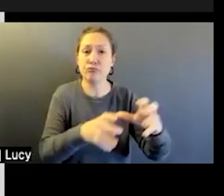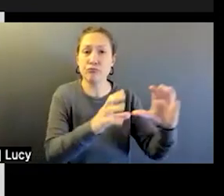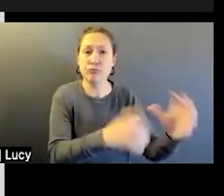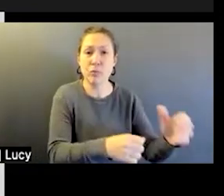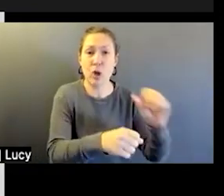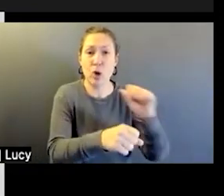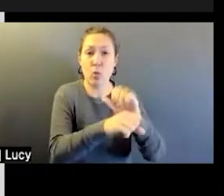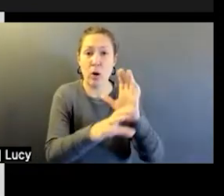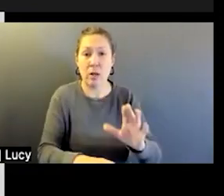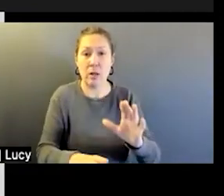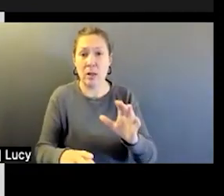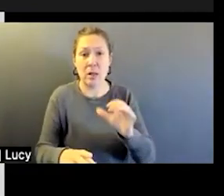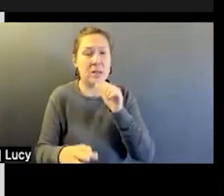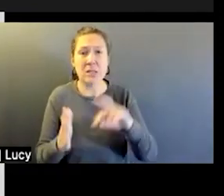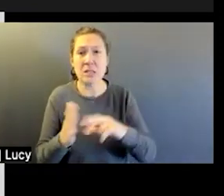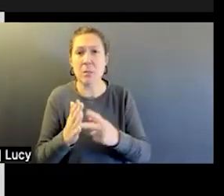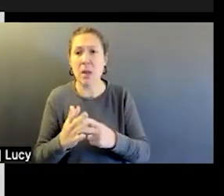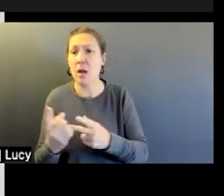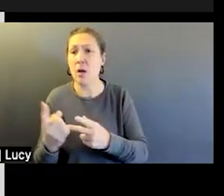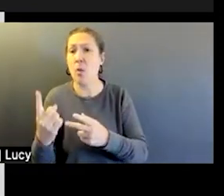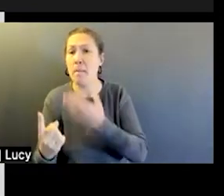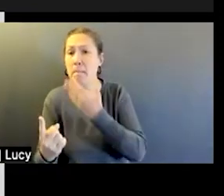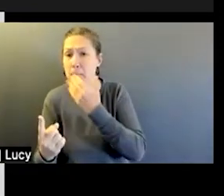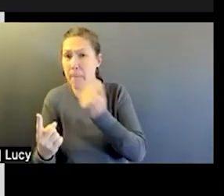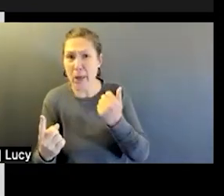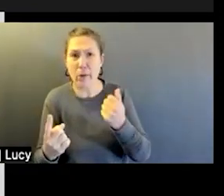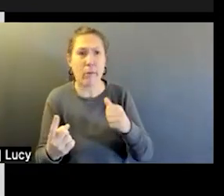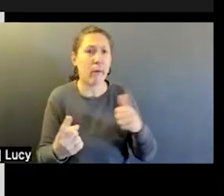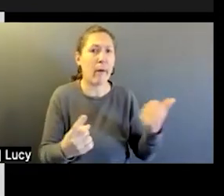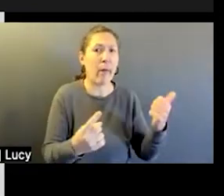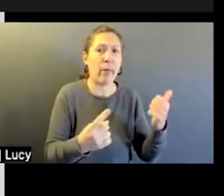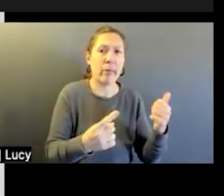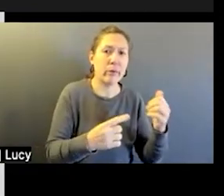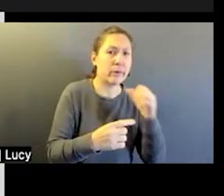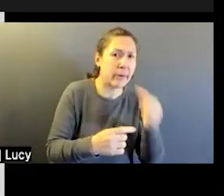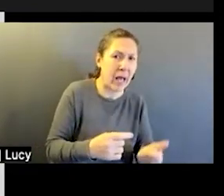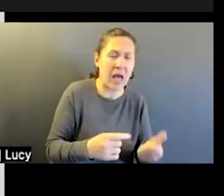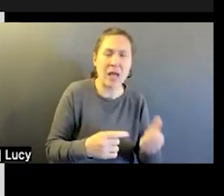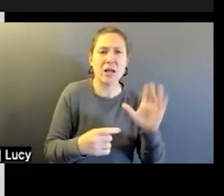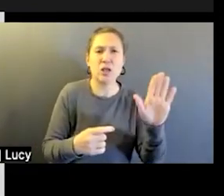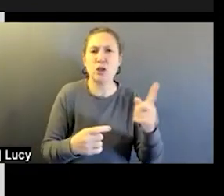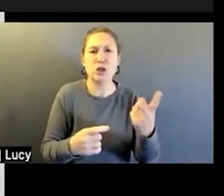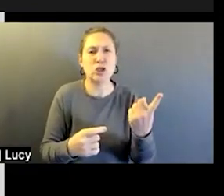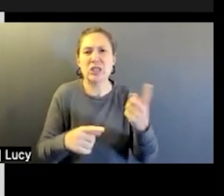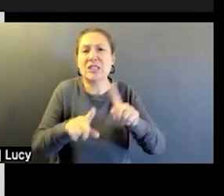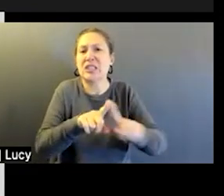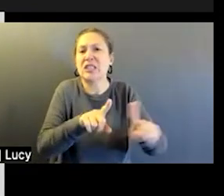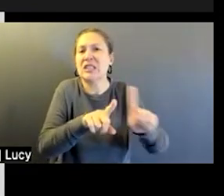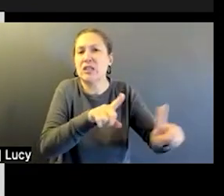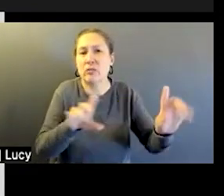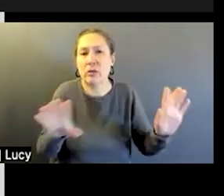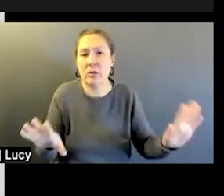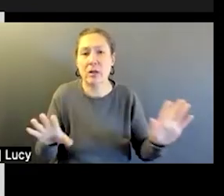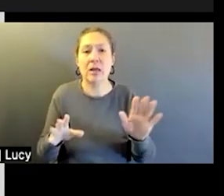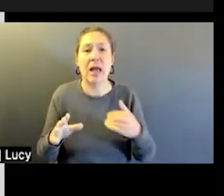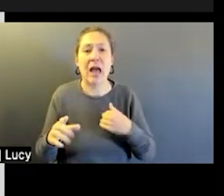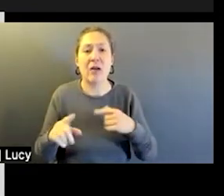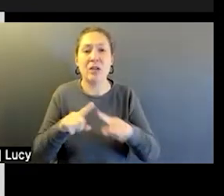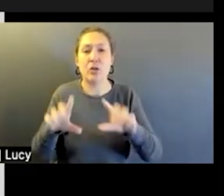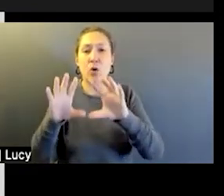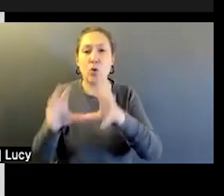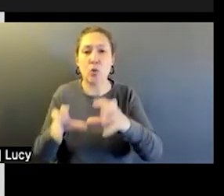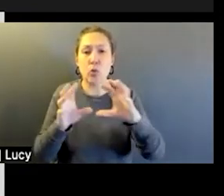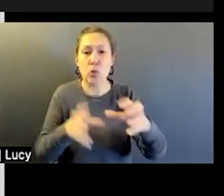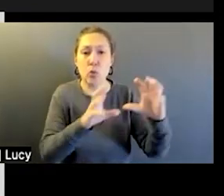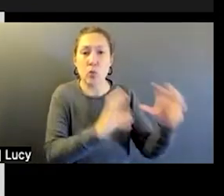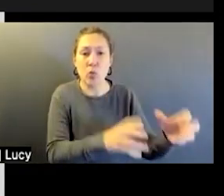better than the others. They just speak different languages and have different flexibilities. So they are divided into classes. And